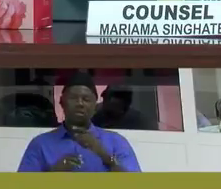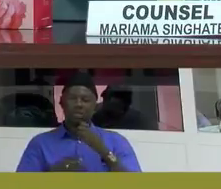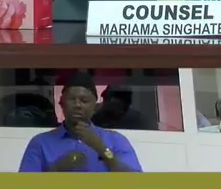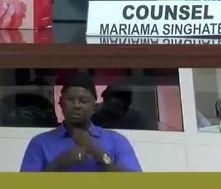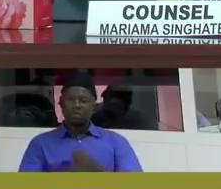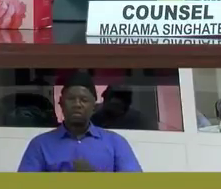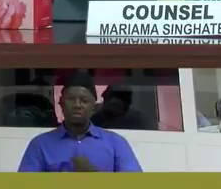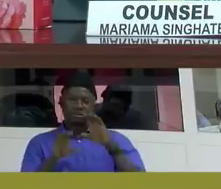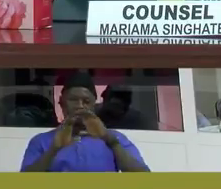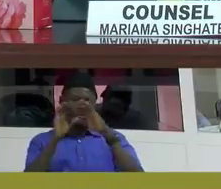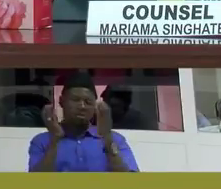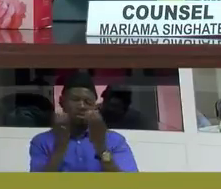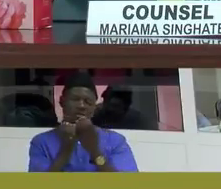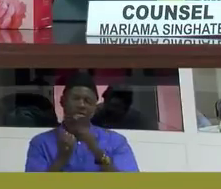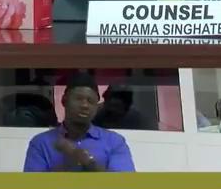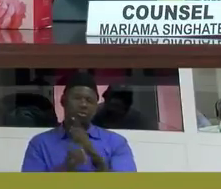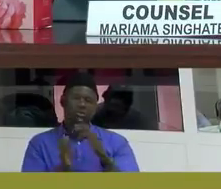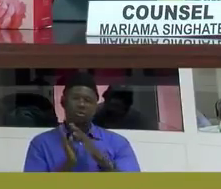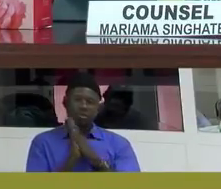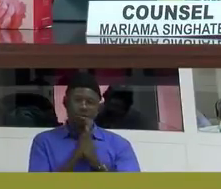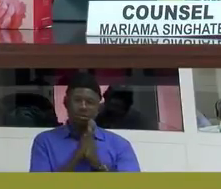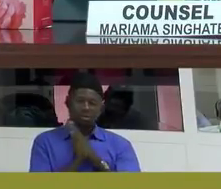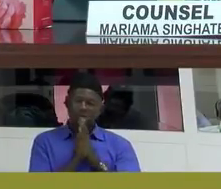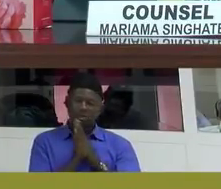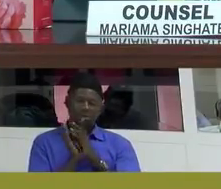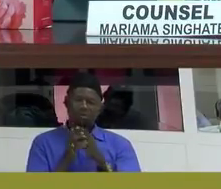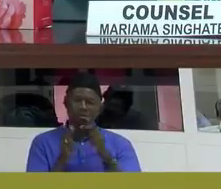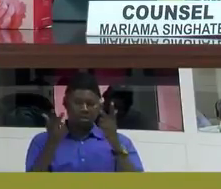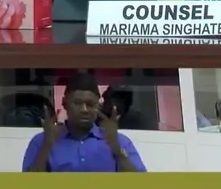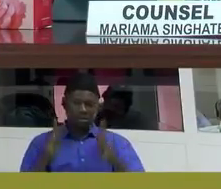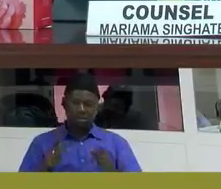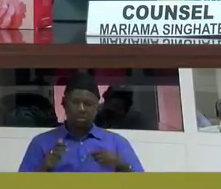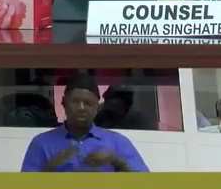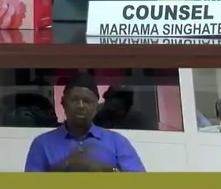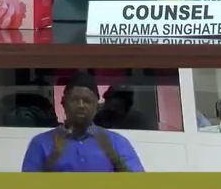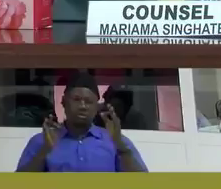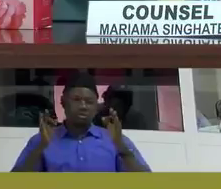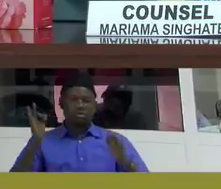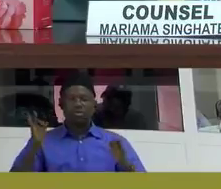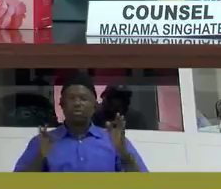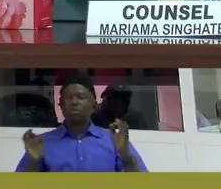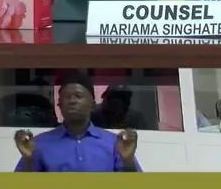challenge its legality in court. No.